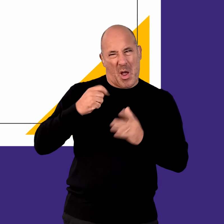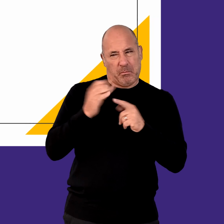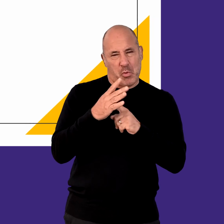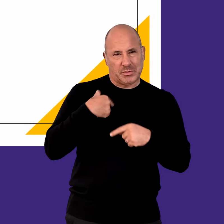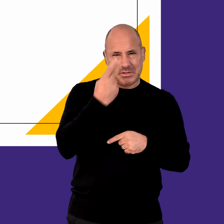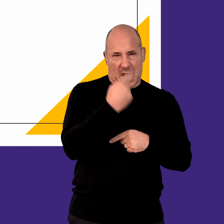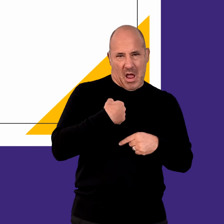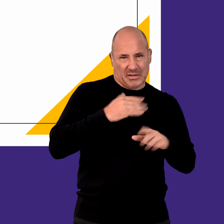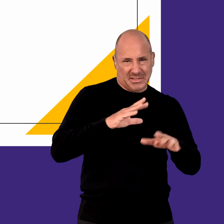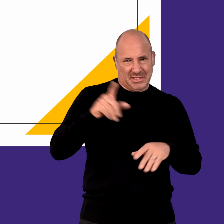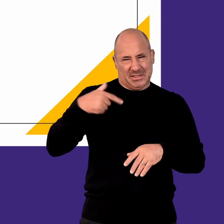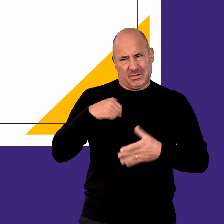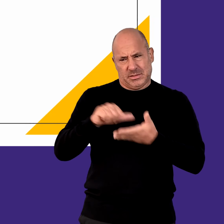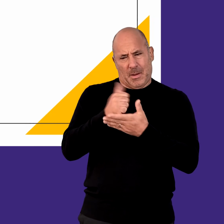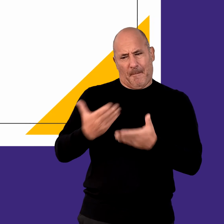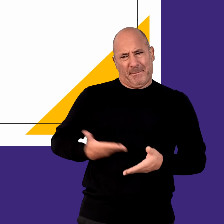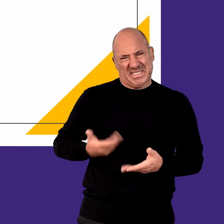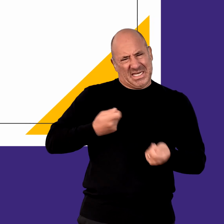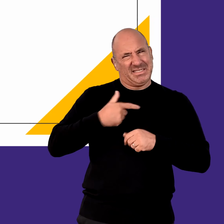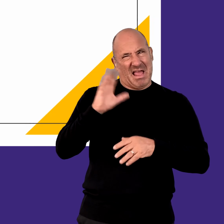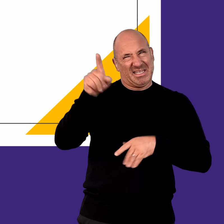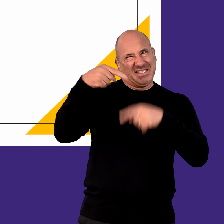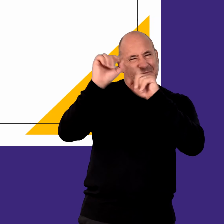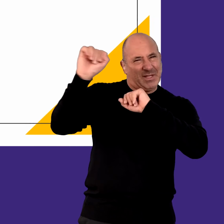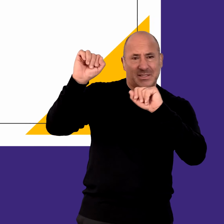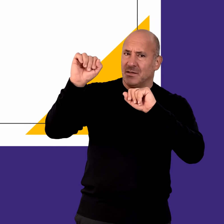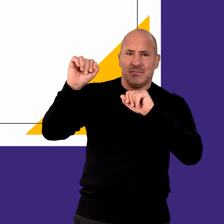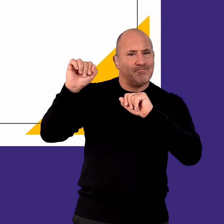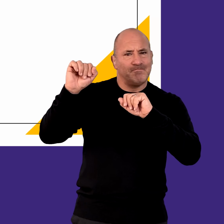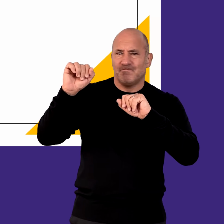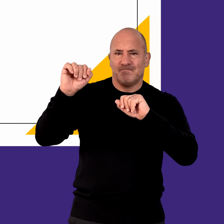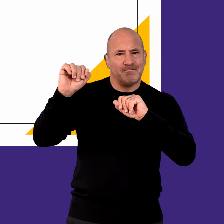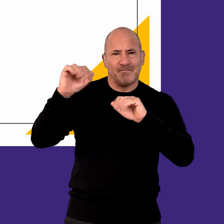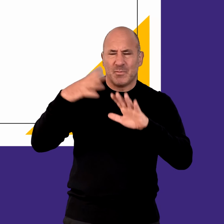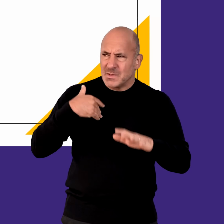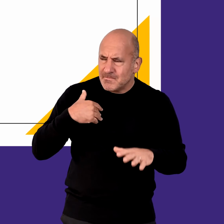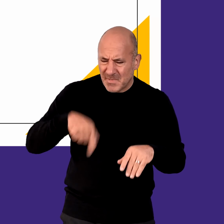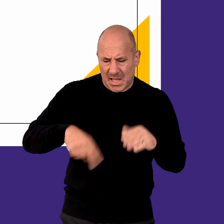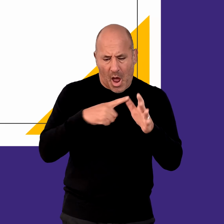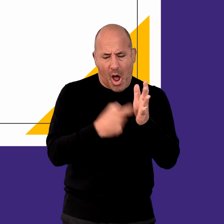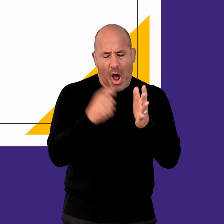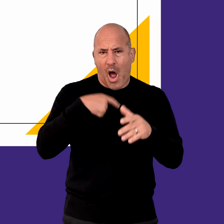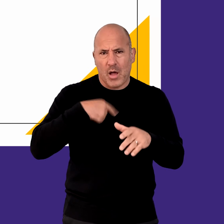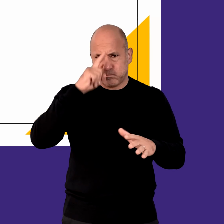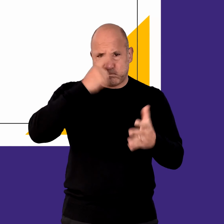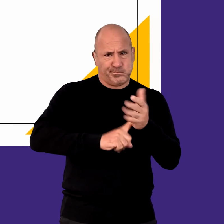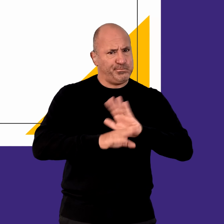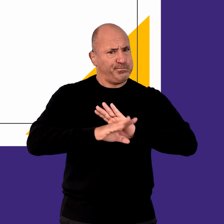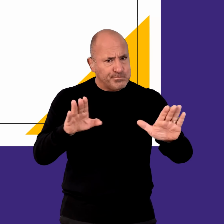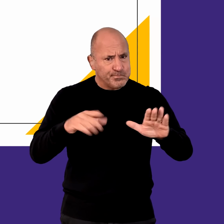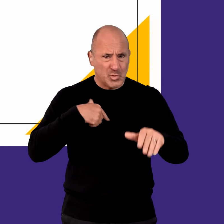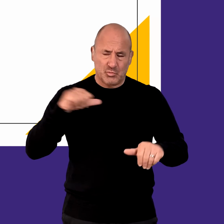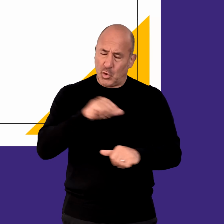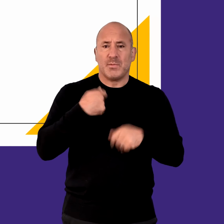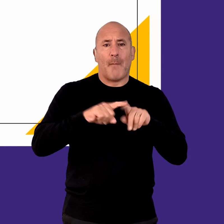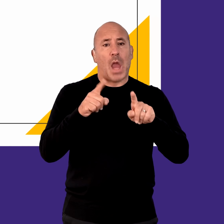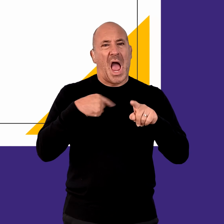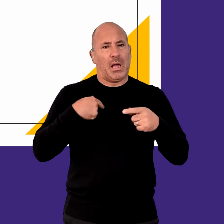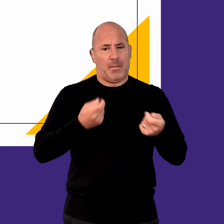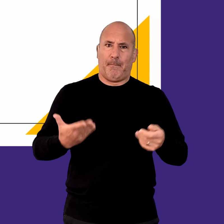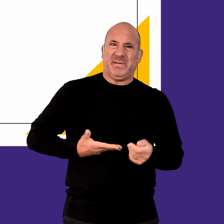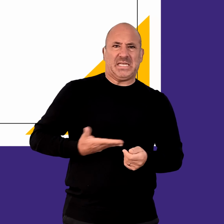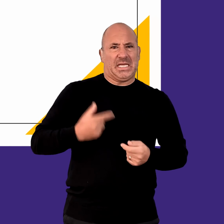We think we're not as important as other organisations, or that we don't run proper businesses. And I think we've really pushed ourselves at ARC